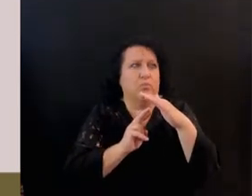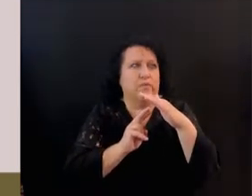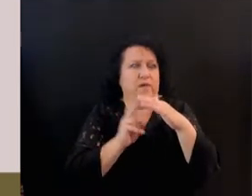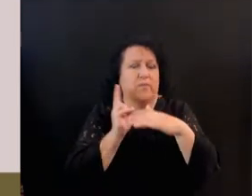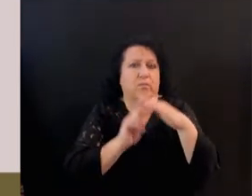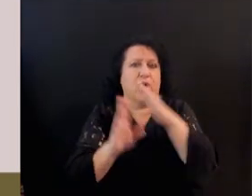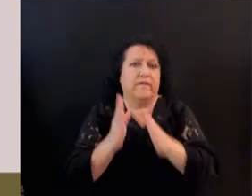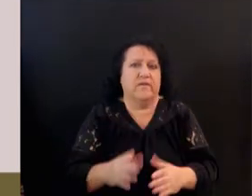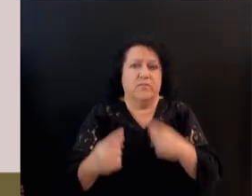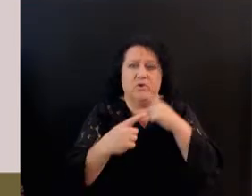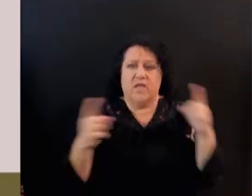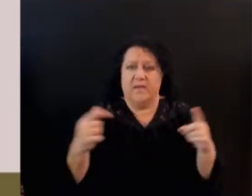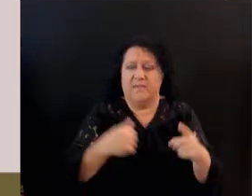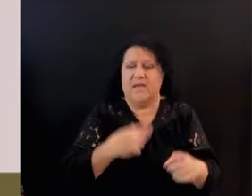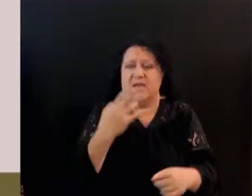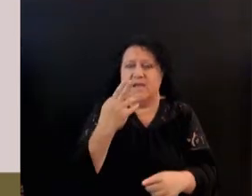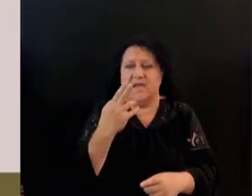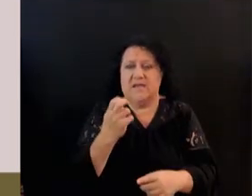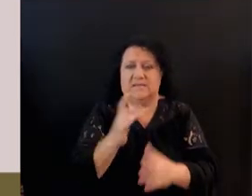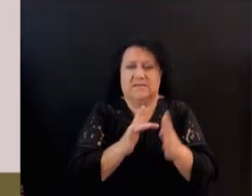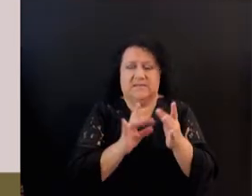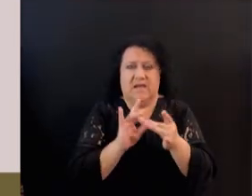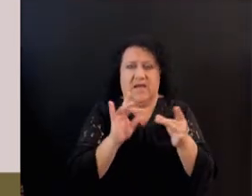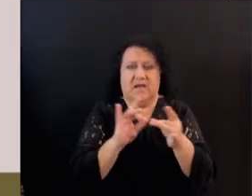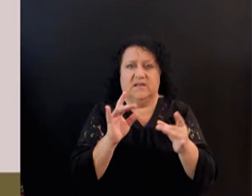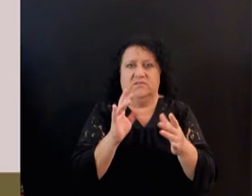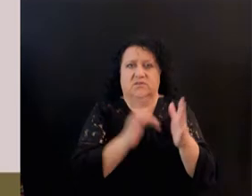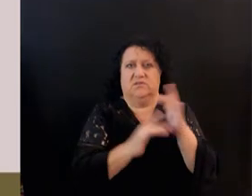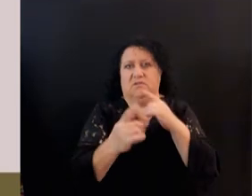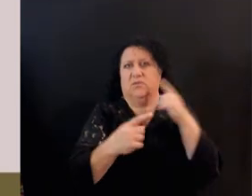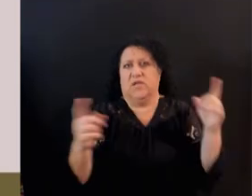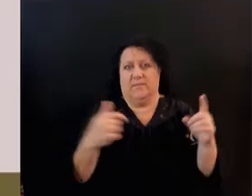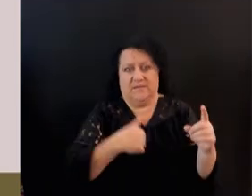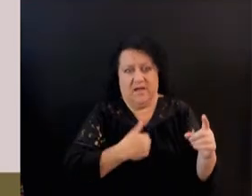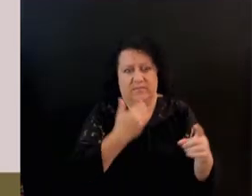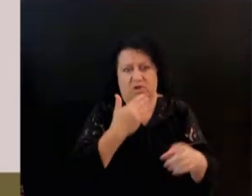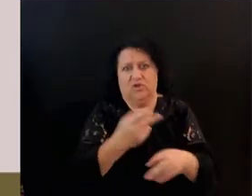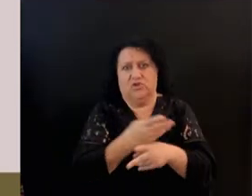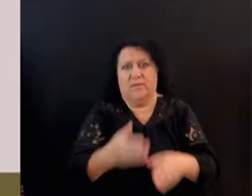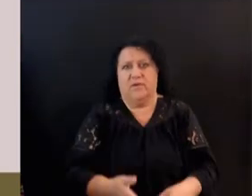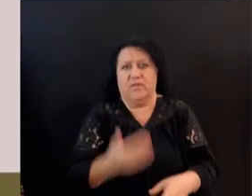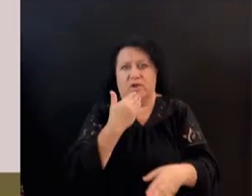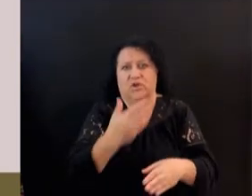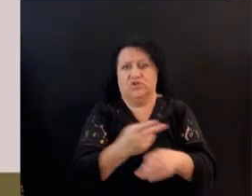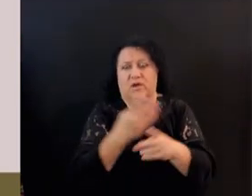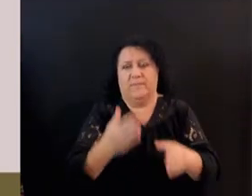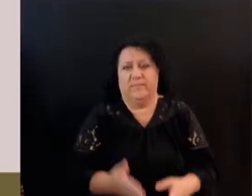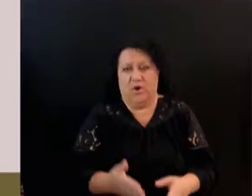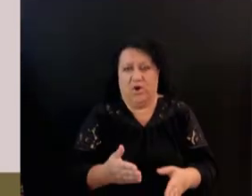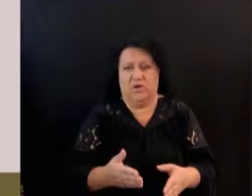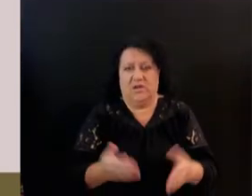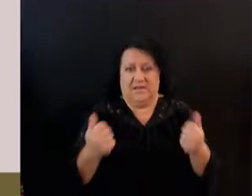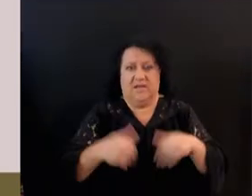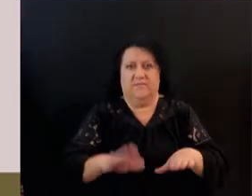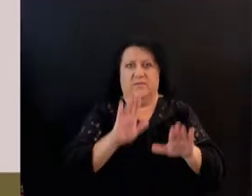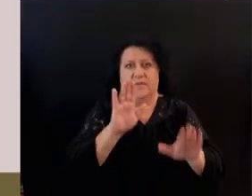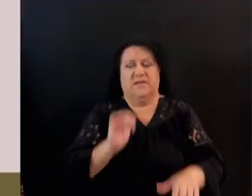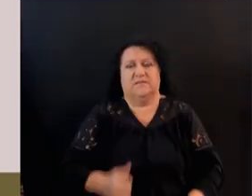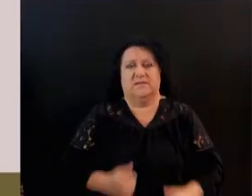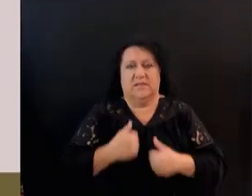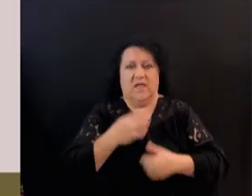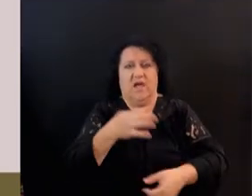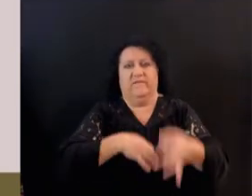is God bringing that promise to fulfillment. The good shepherd lays down his life for the sheep. I know my own, and my own